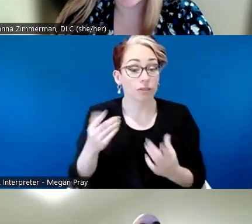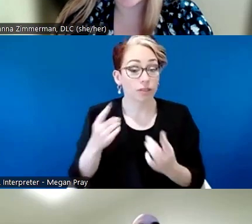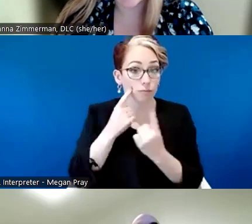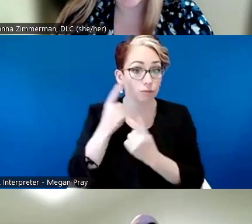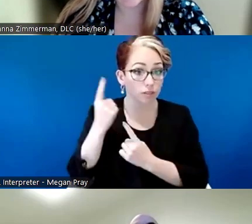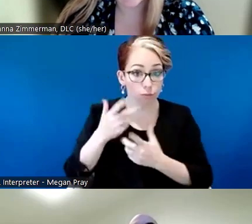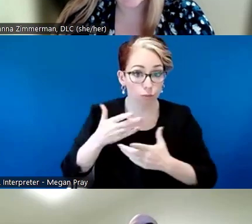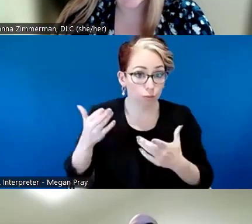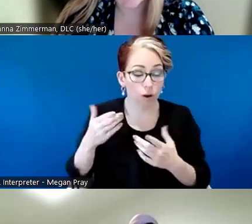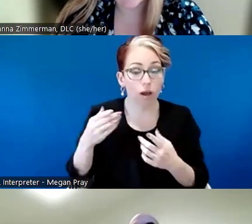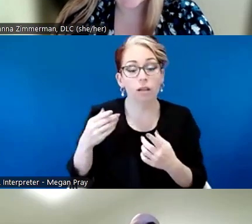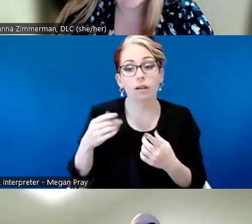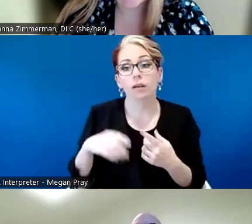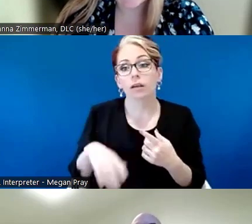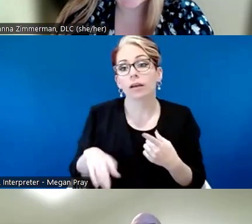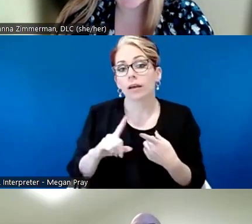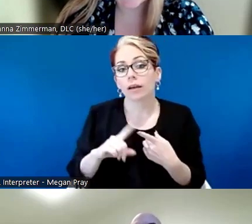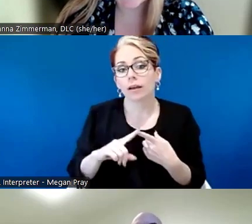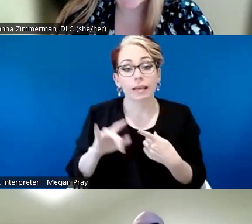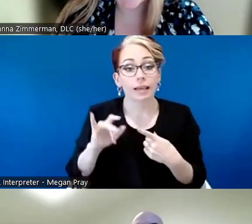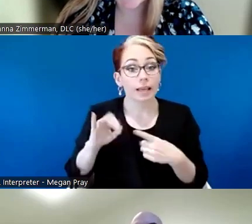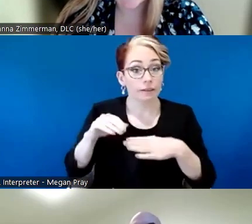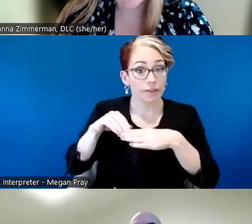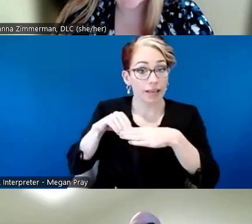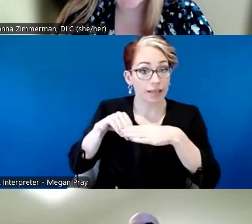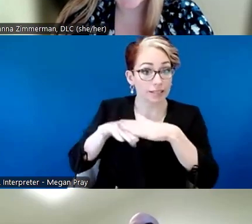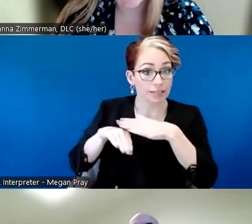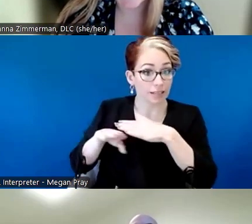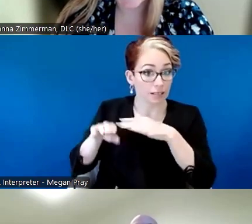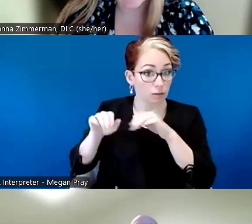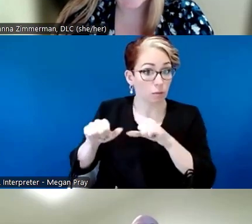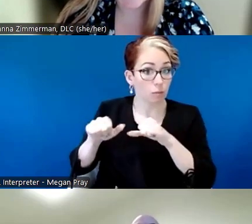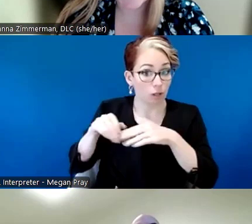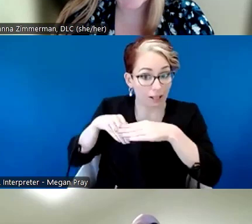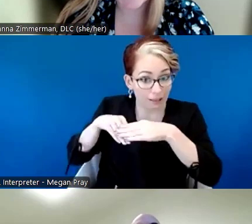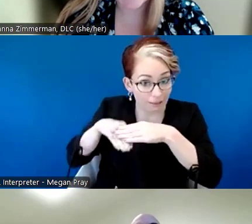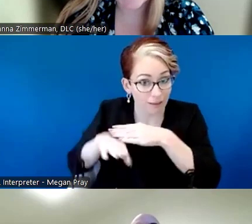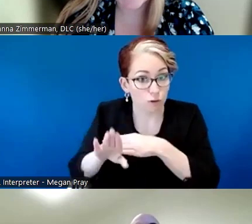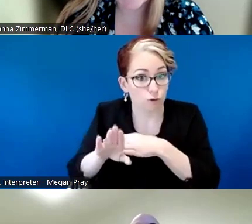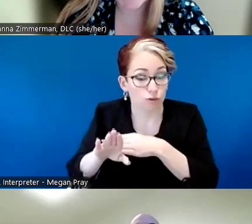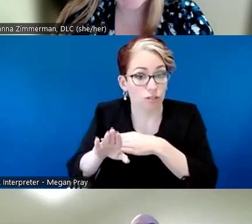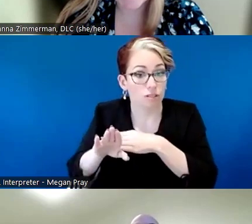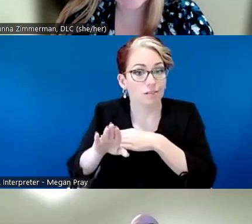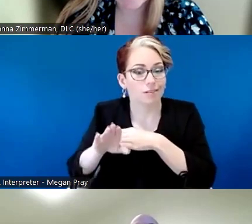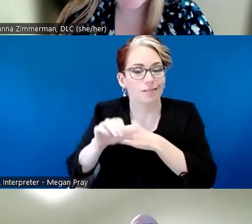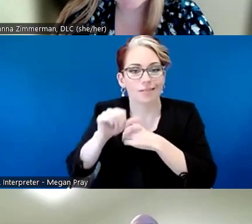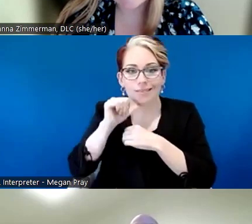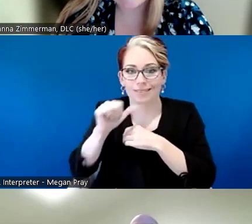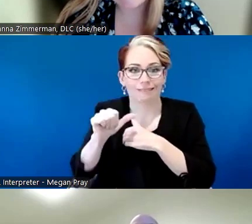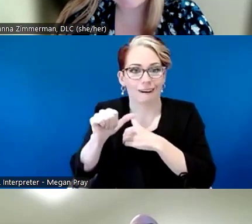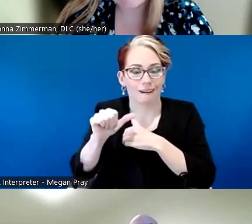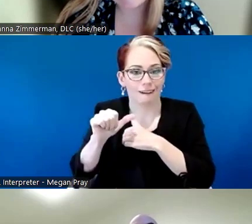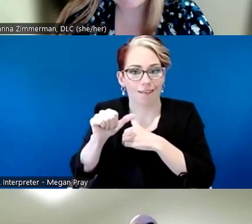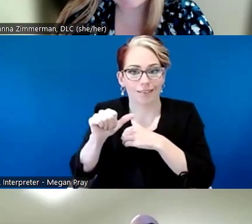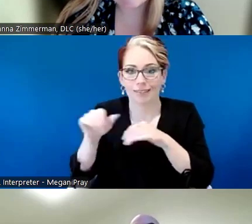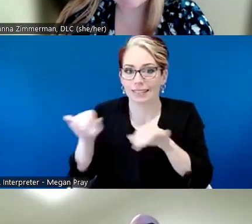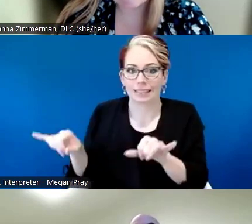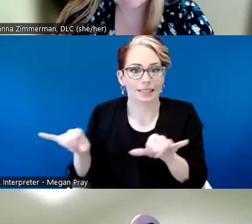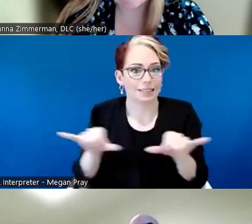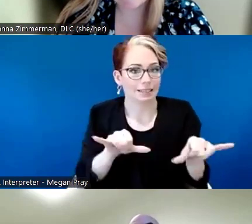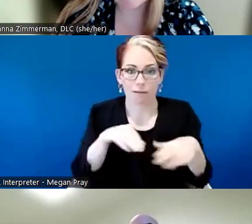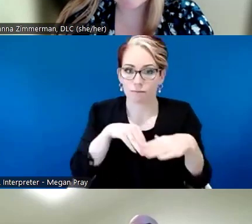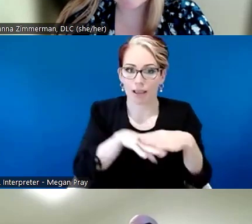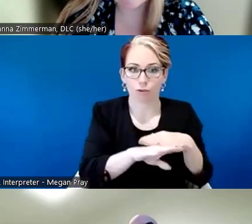if the accessible entrance to a polling place is not the entrance that